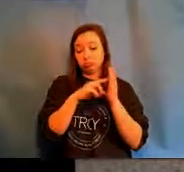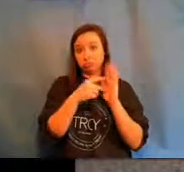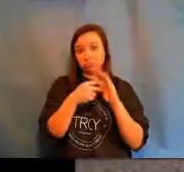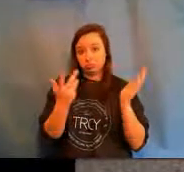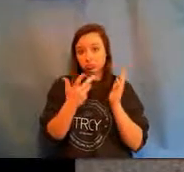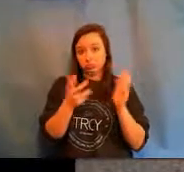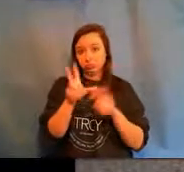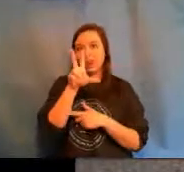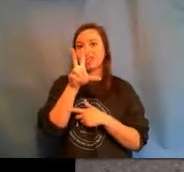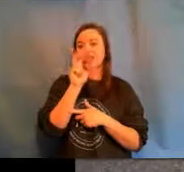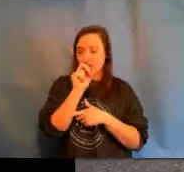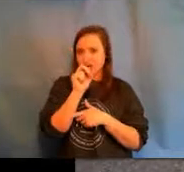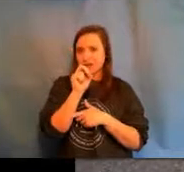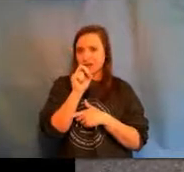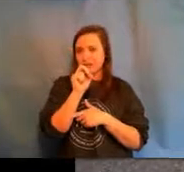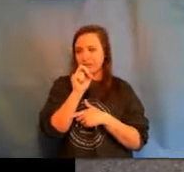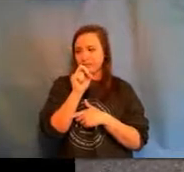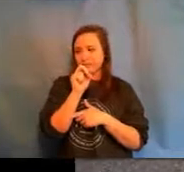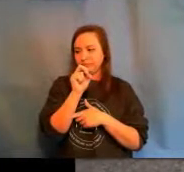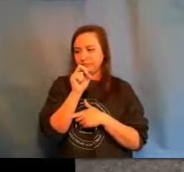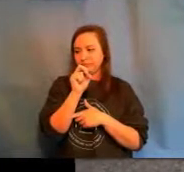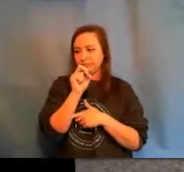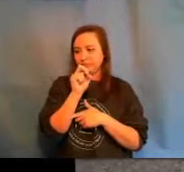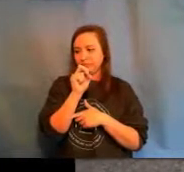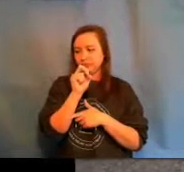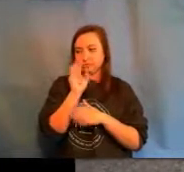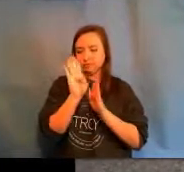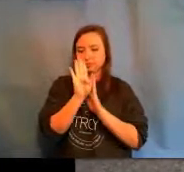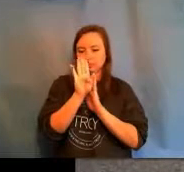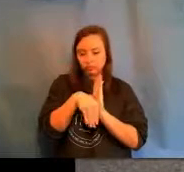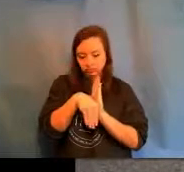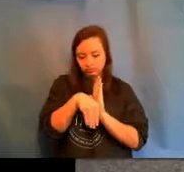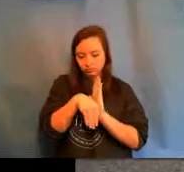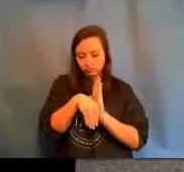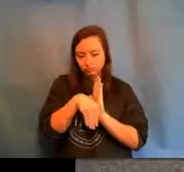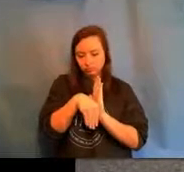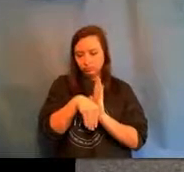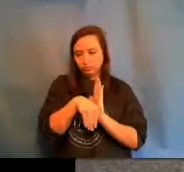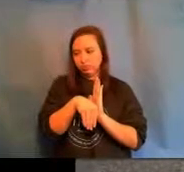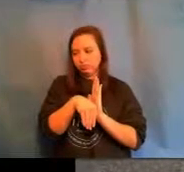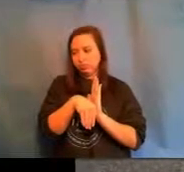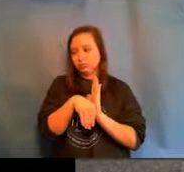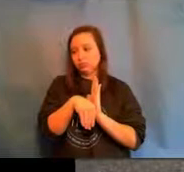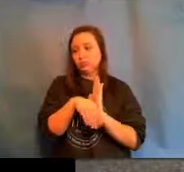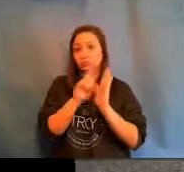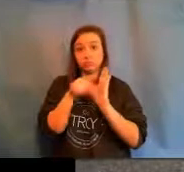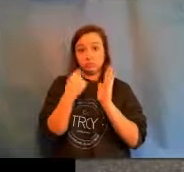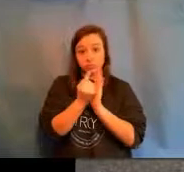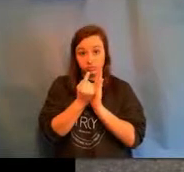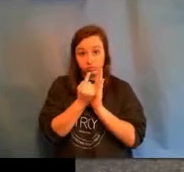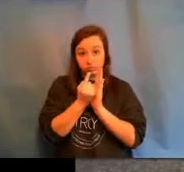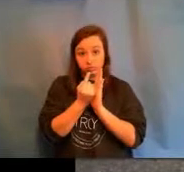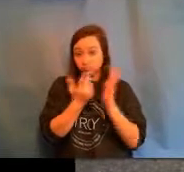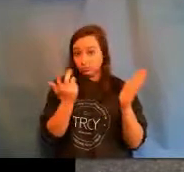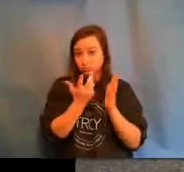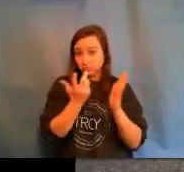our minutes are going to be 30 because it's half of our hour. And our hour hand, the short